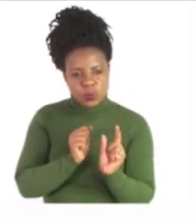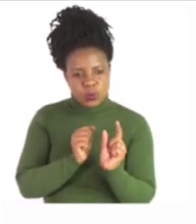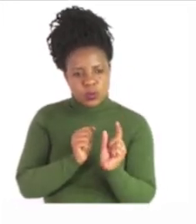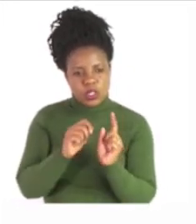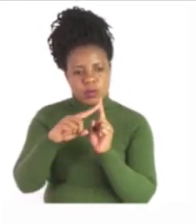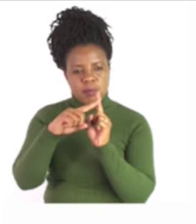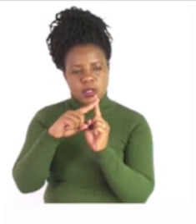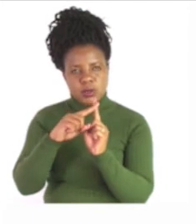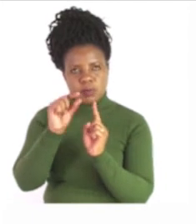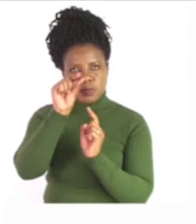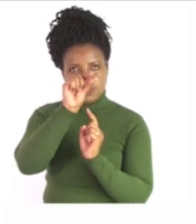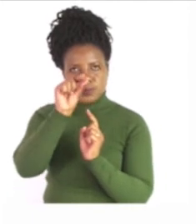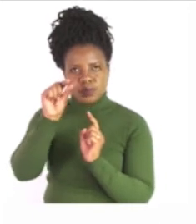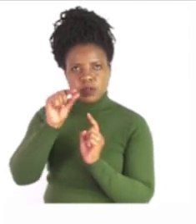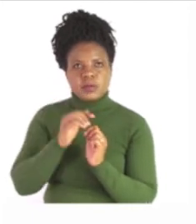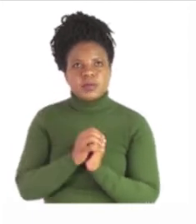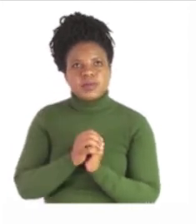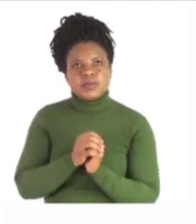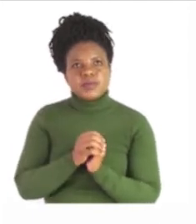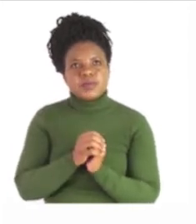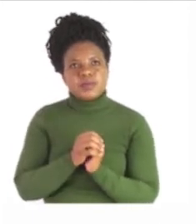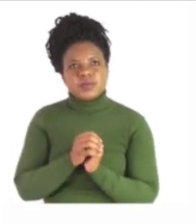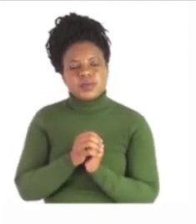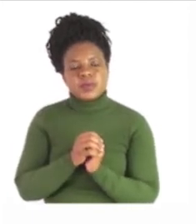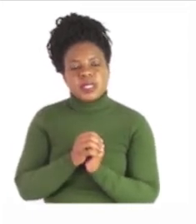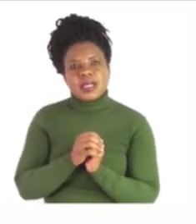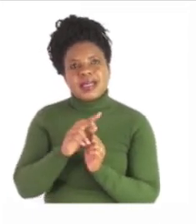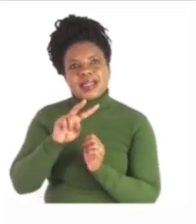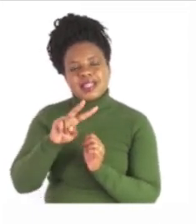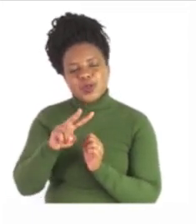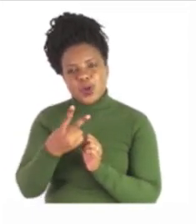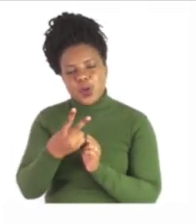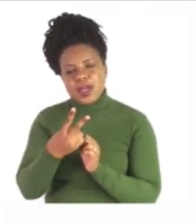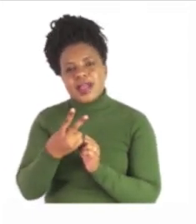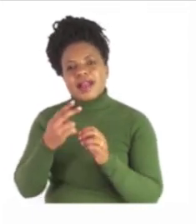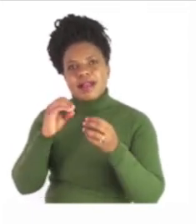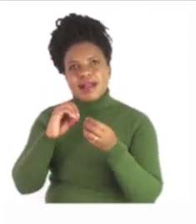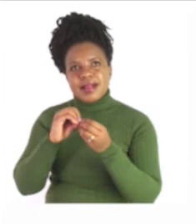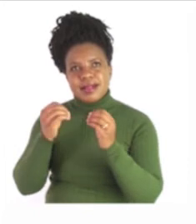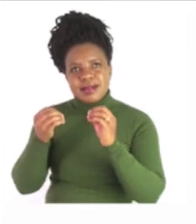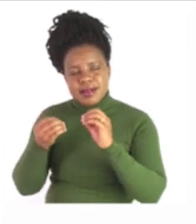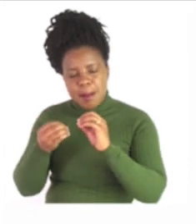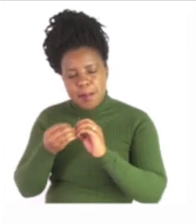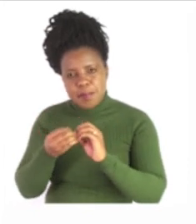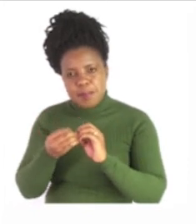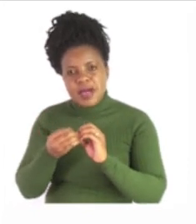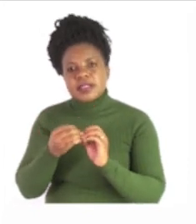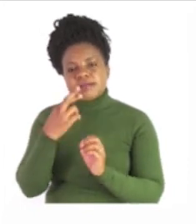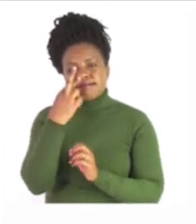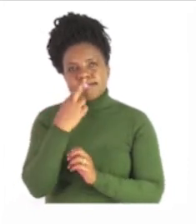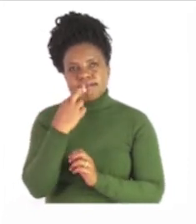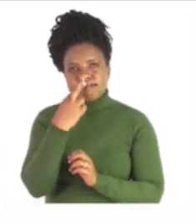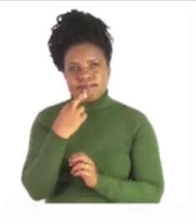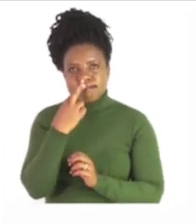table whereby we have square numbers. Square numbers have two dimensions, namely length and